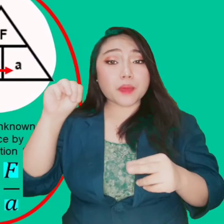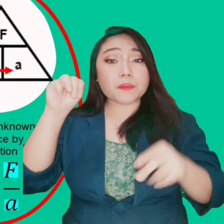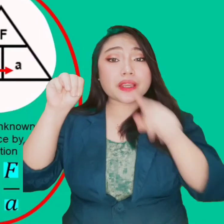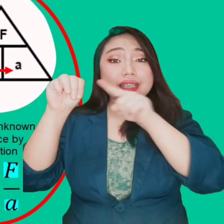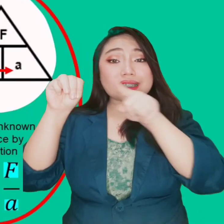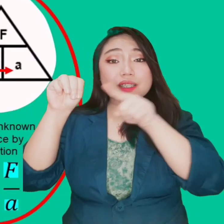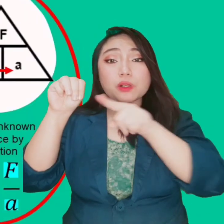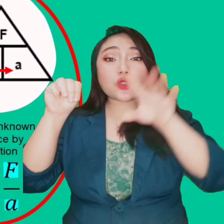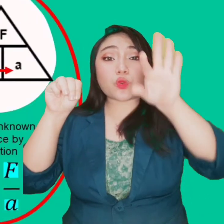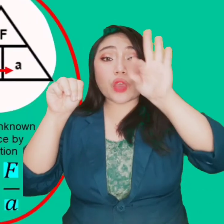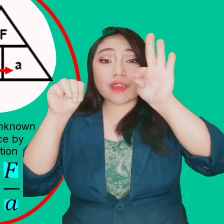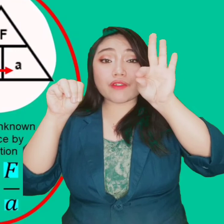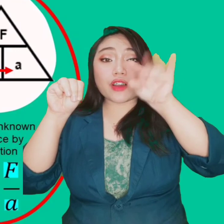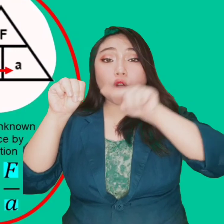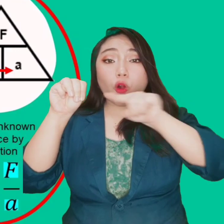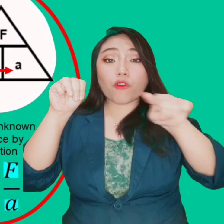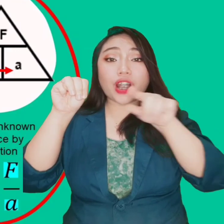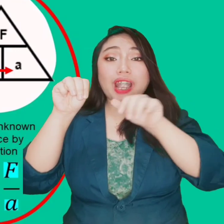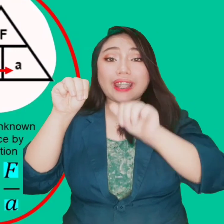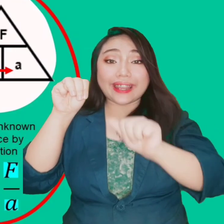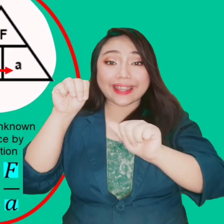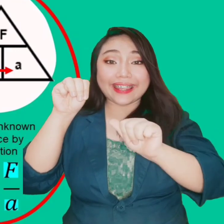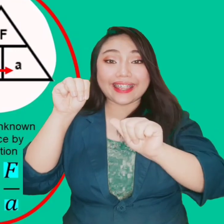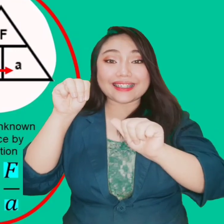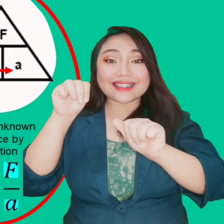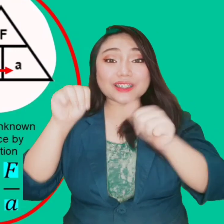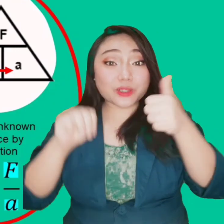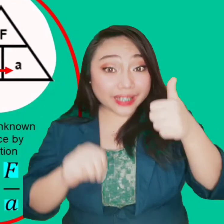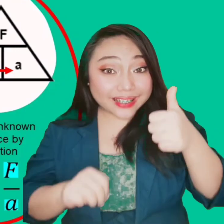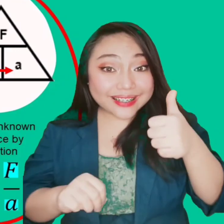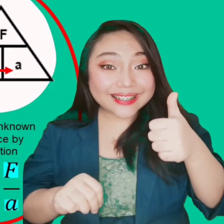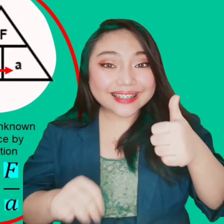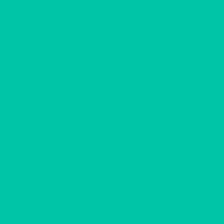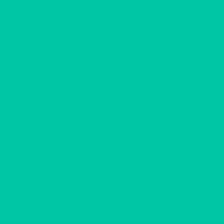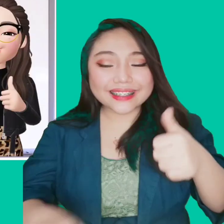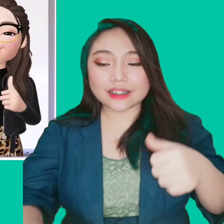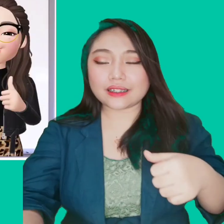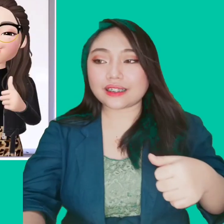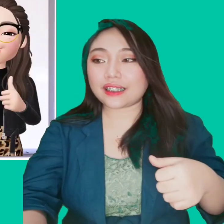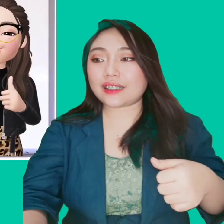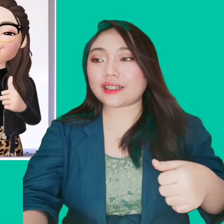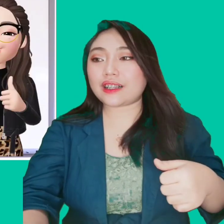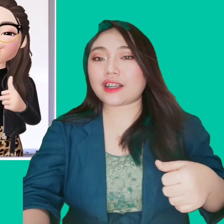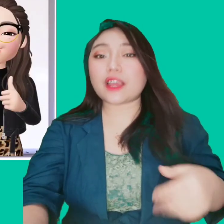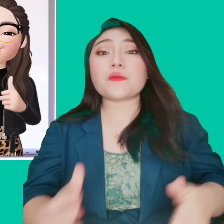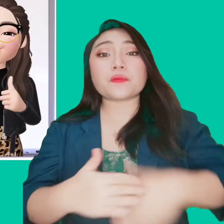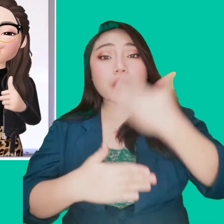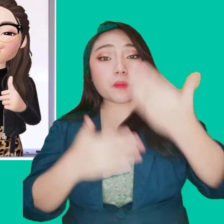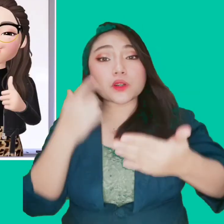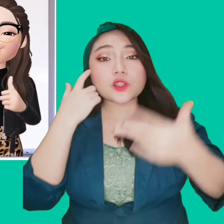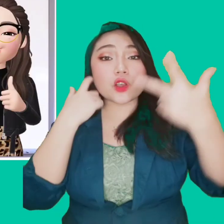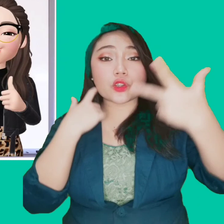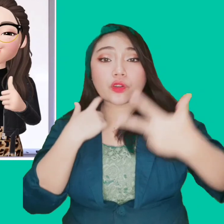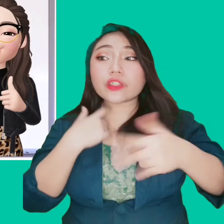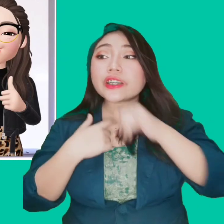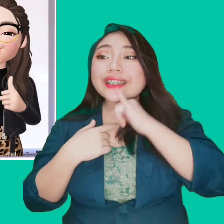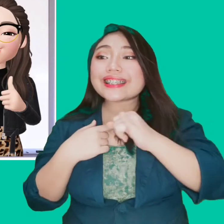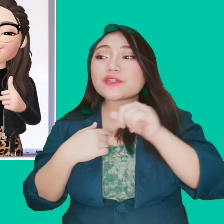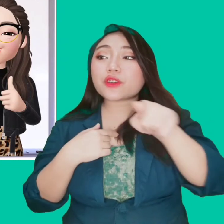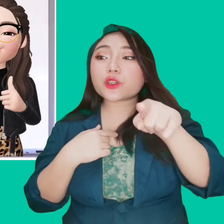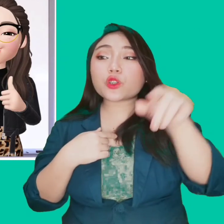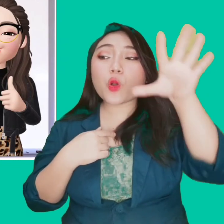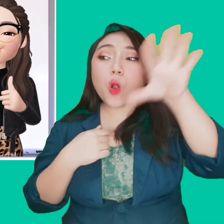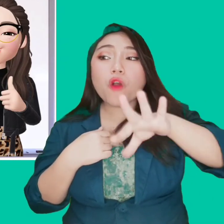formula mass is equals to force over acceleration. And for the last